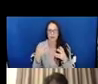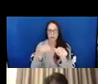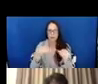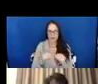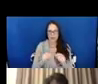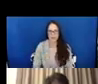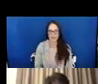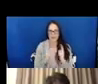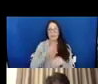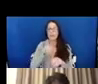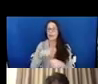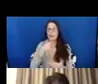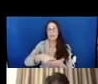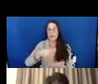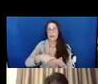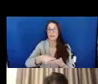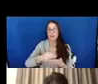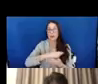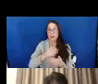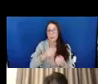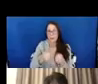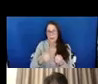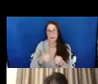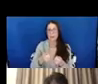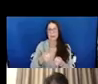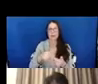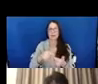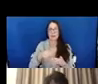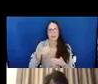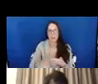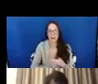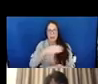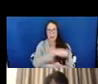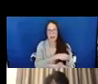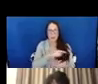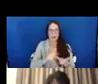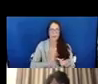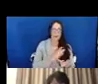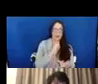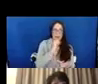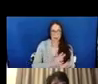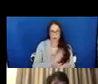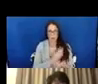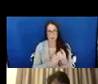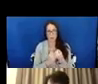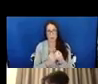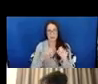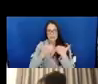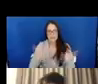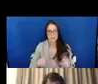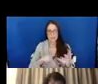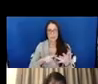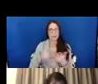including financial management and buying power, formal and informal support systems, welfare program